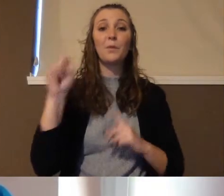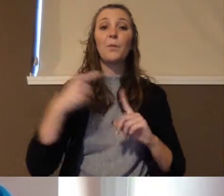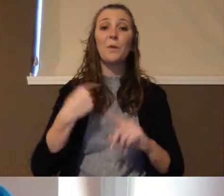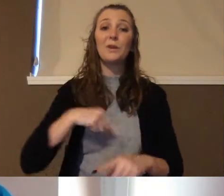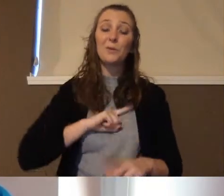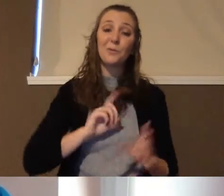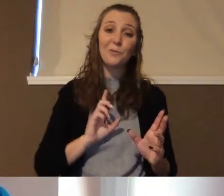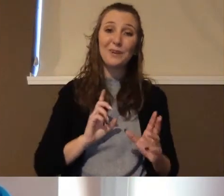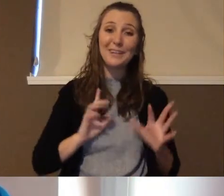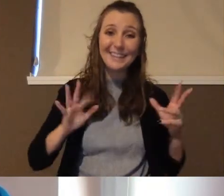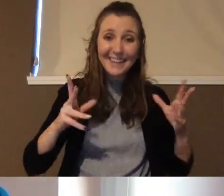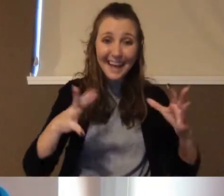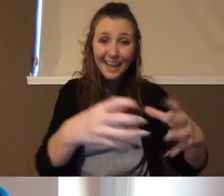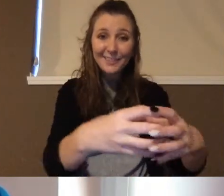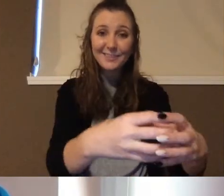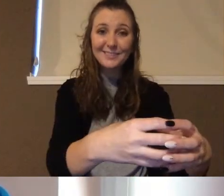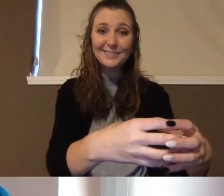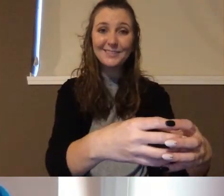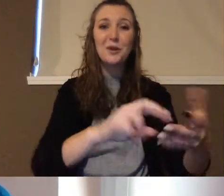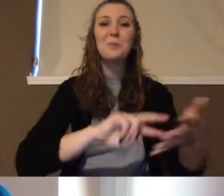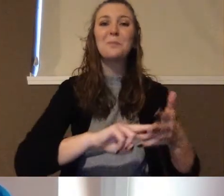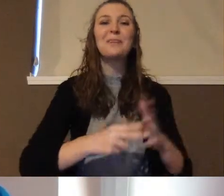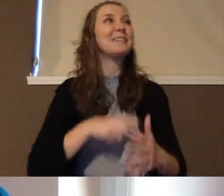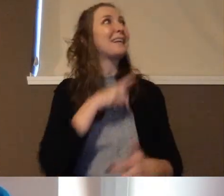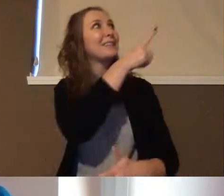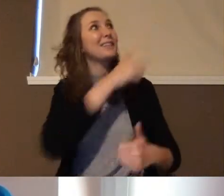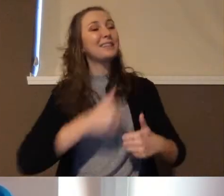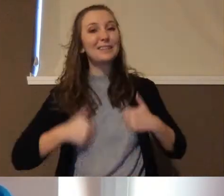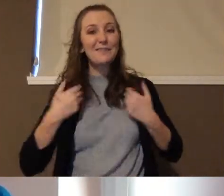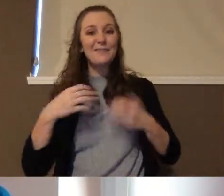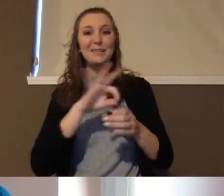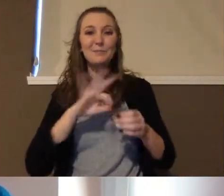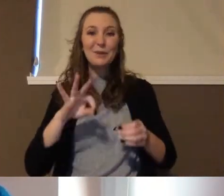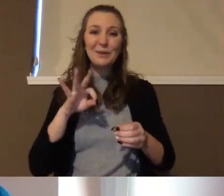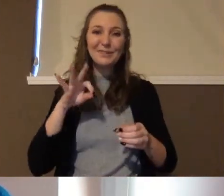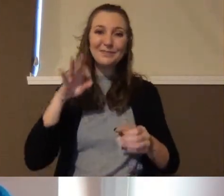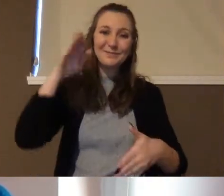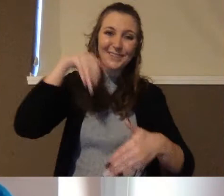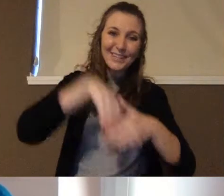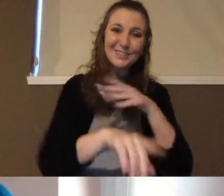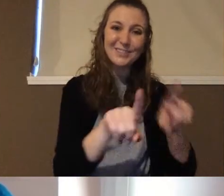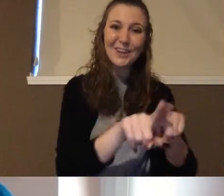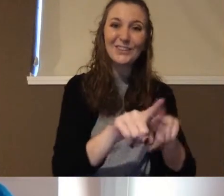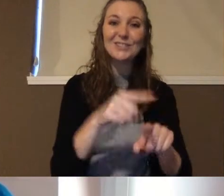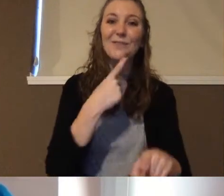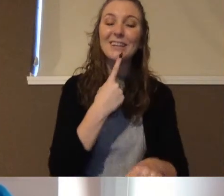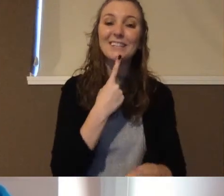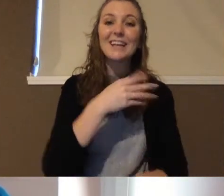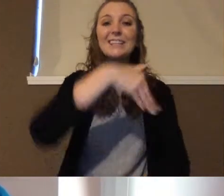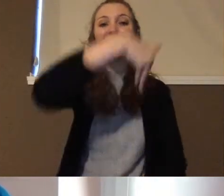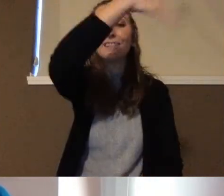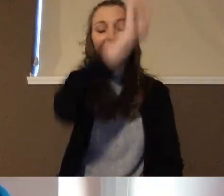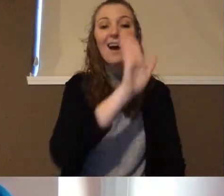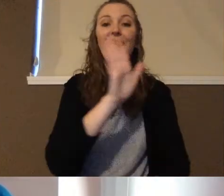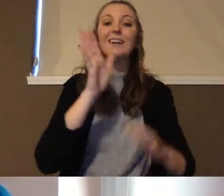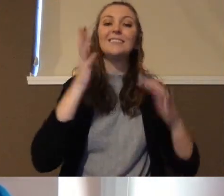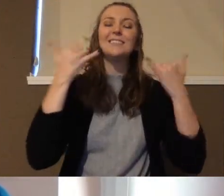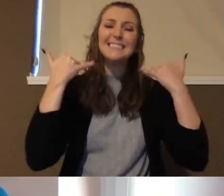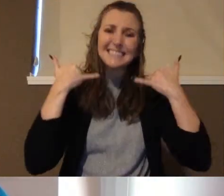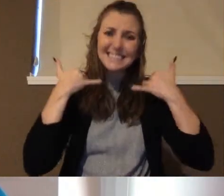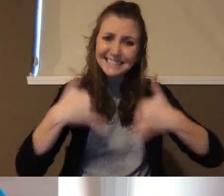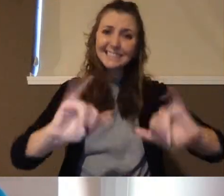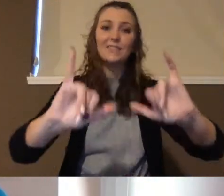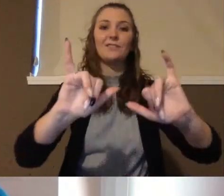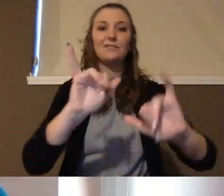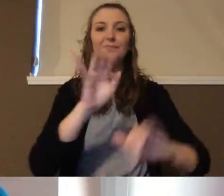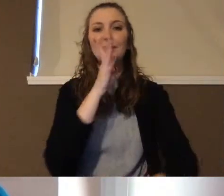this time. When we gather, the living Spirit of Christ comes into